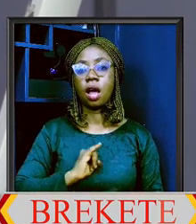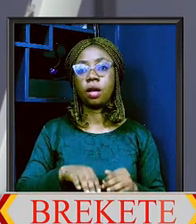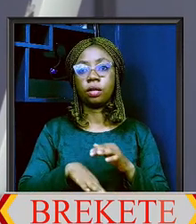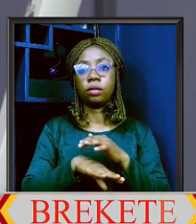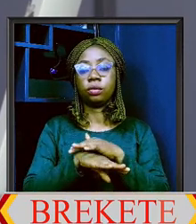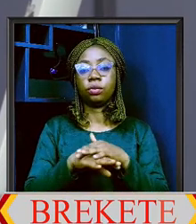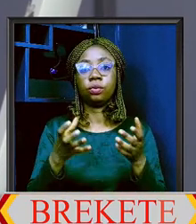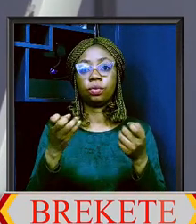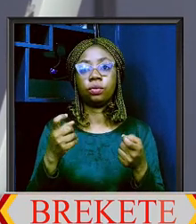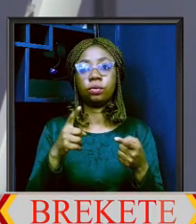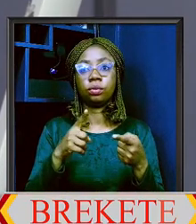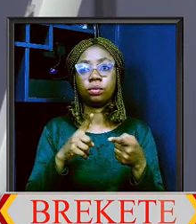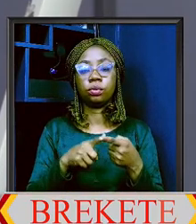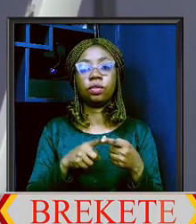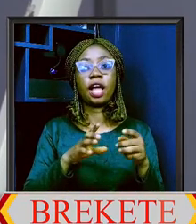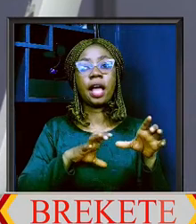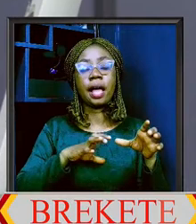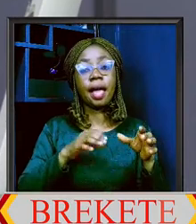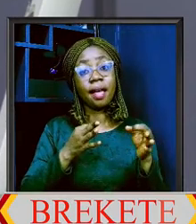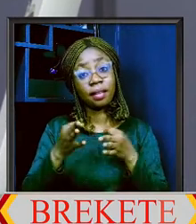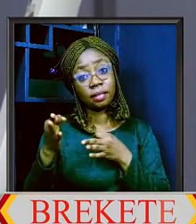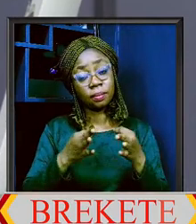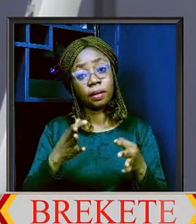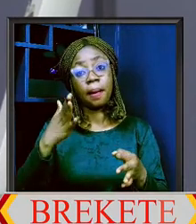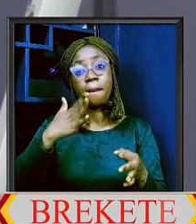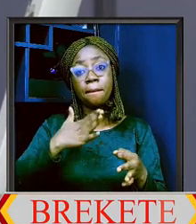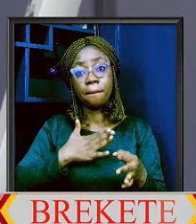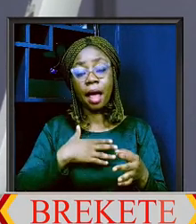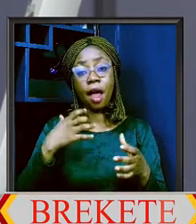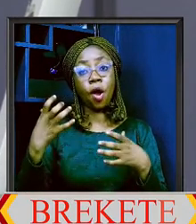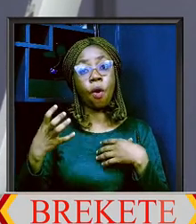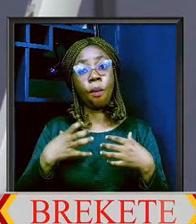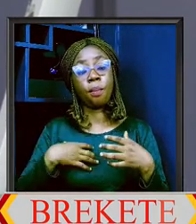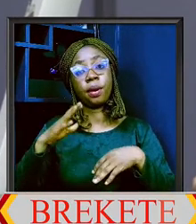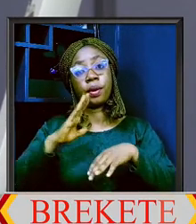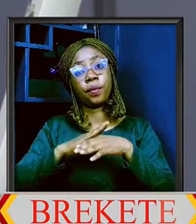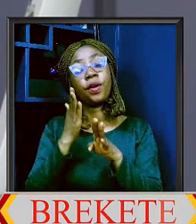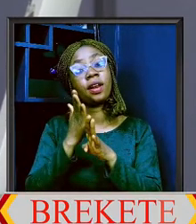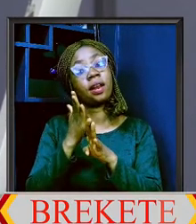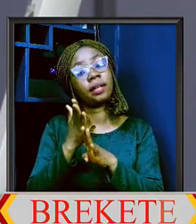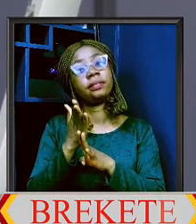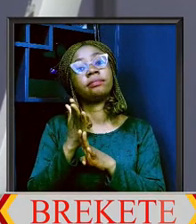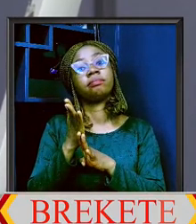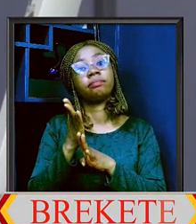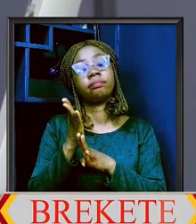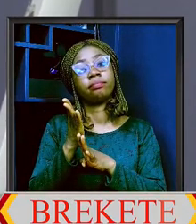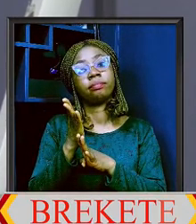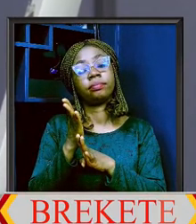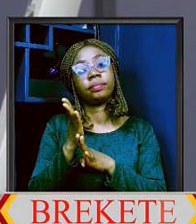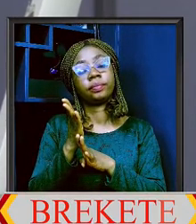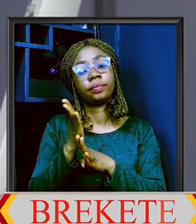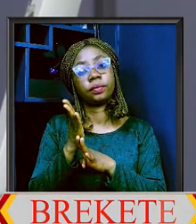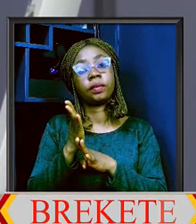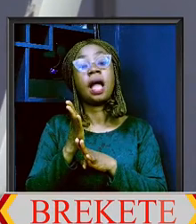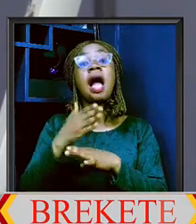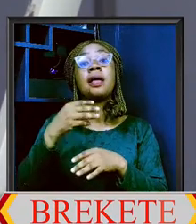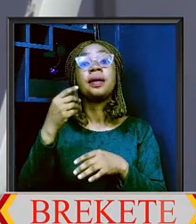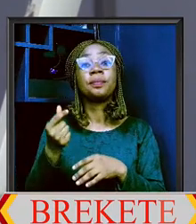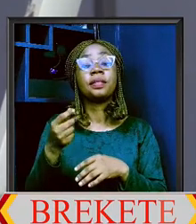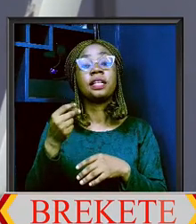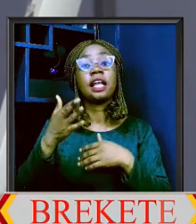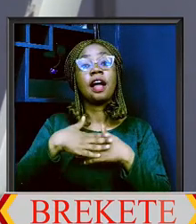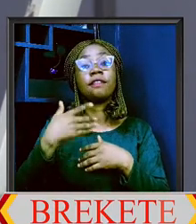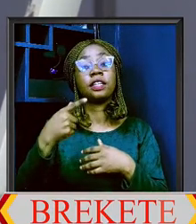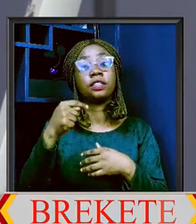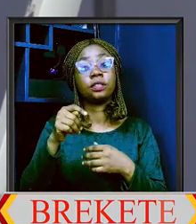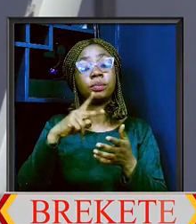online so that they don't have any details of what I'm trying immediately after immediately after